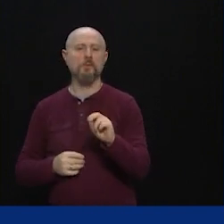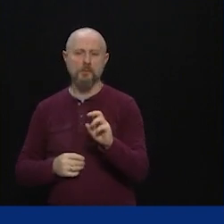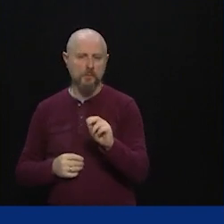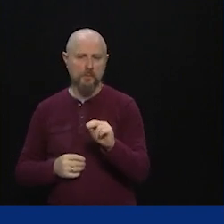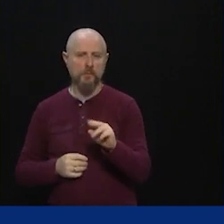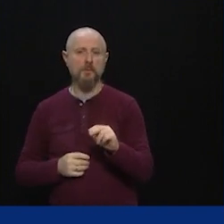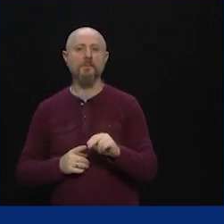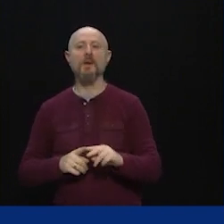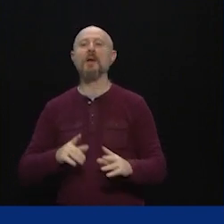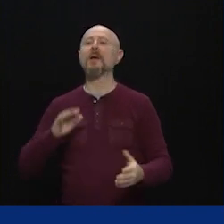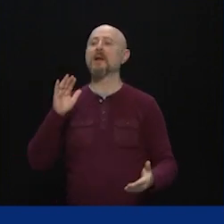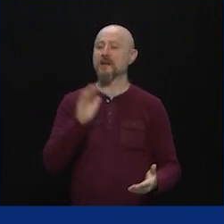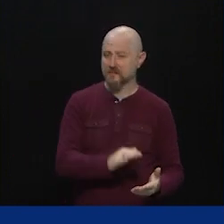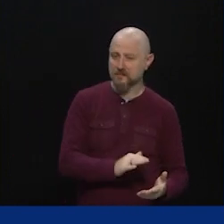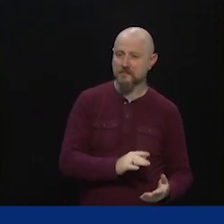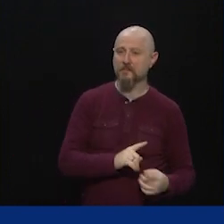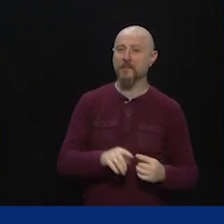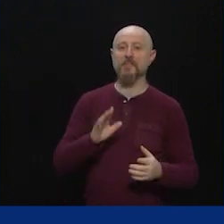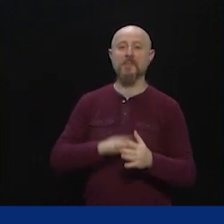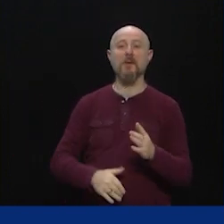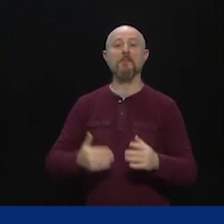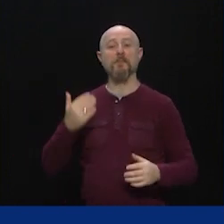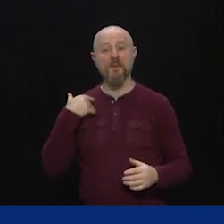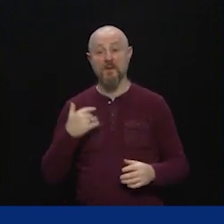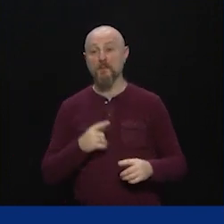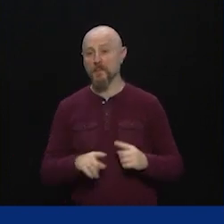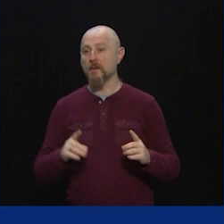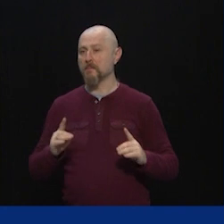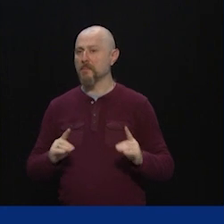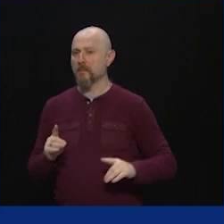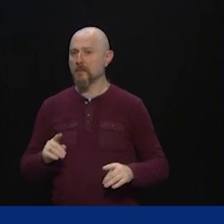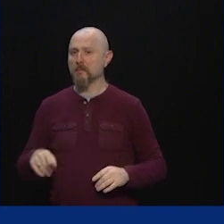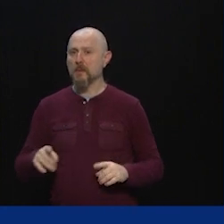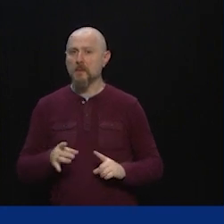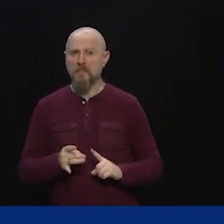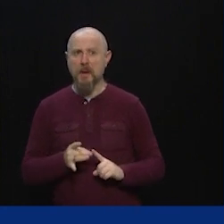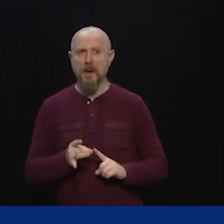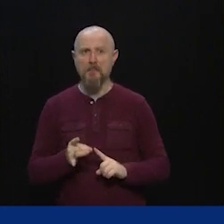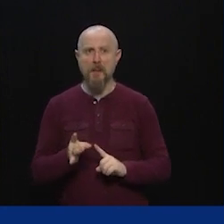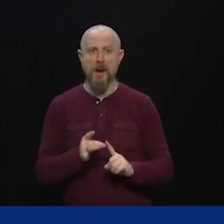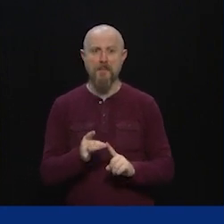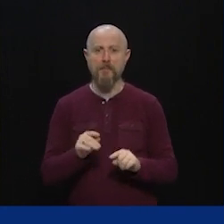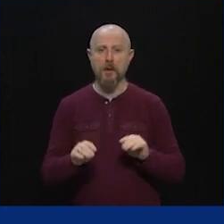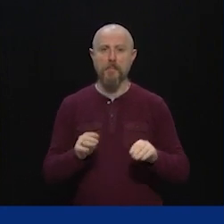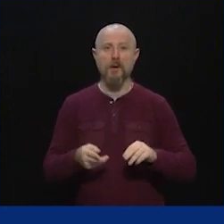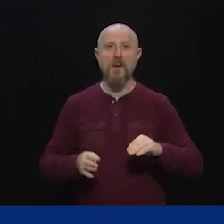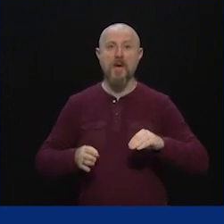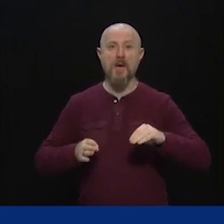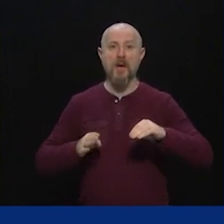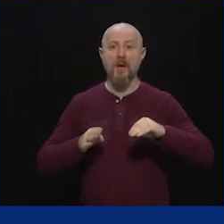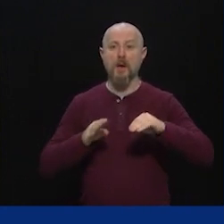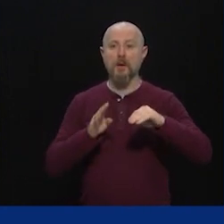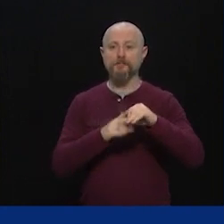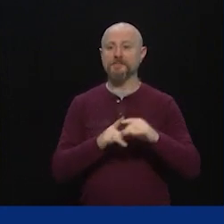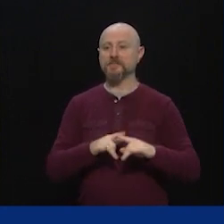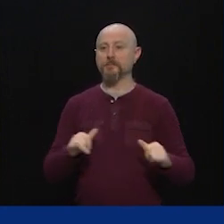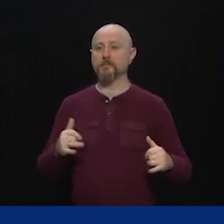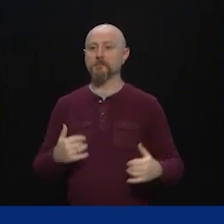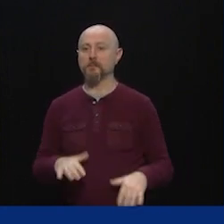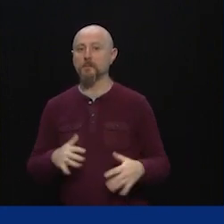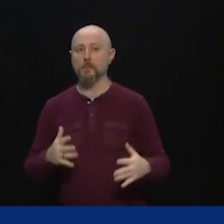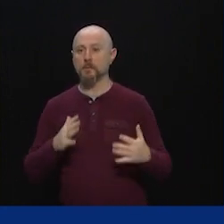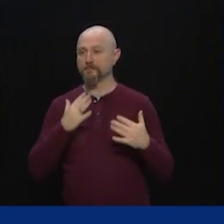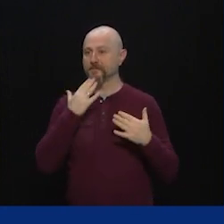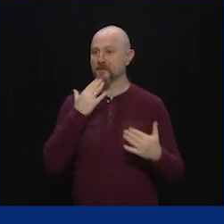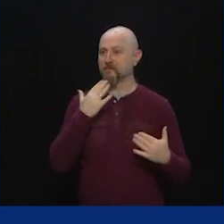scale and the numbers, the number of people are testing positive, but also grateful, so grateful that we're not seeing, and now it's been